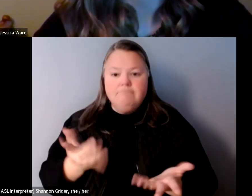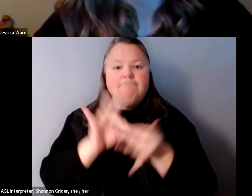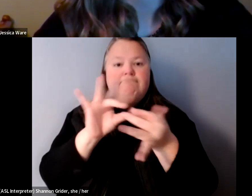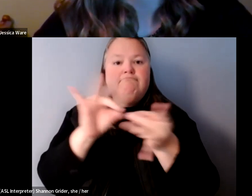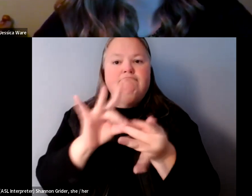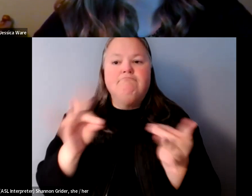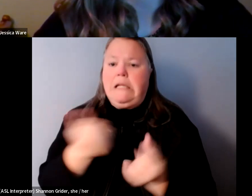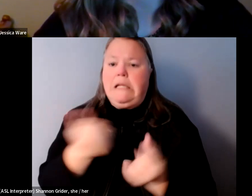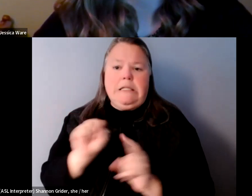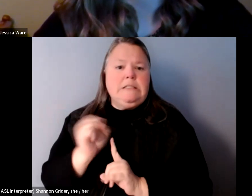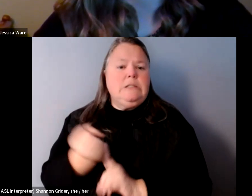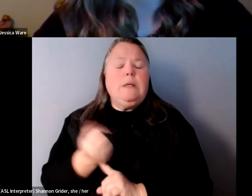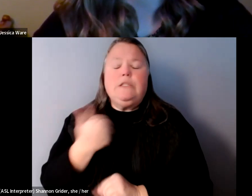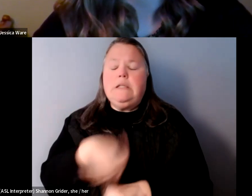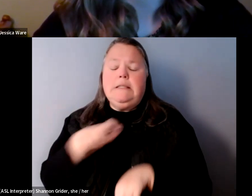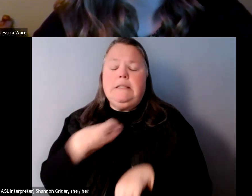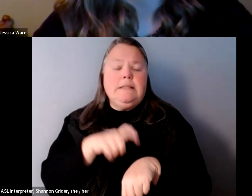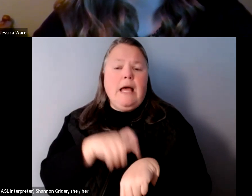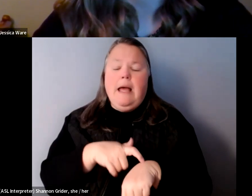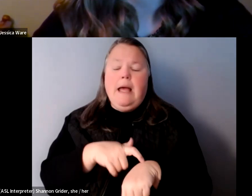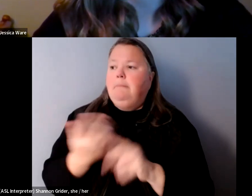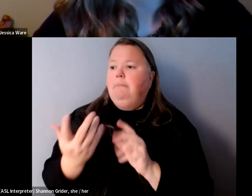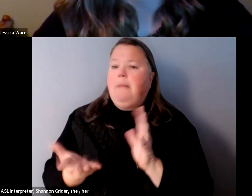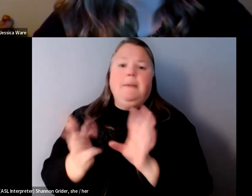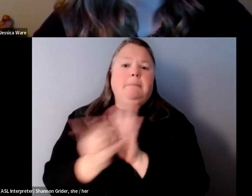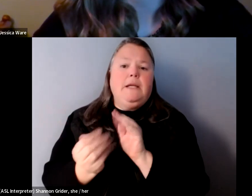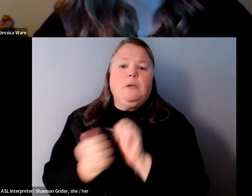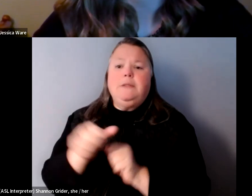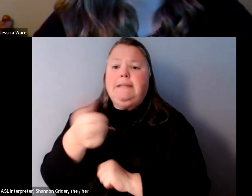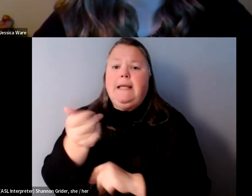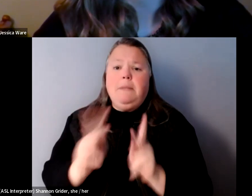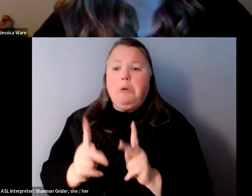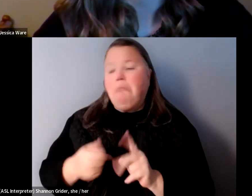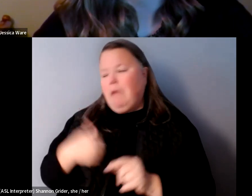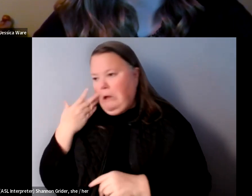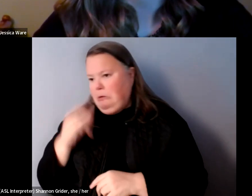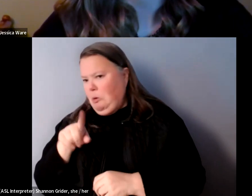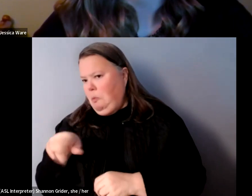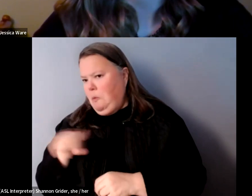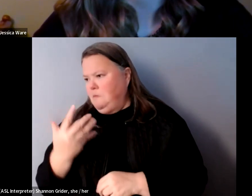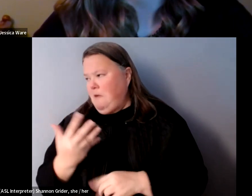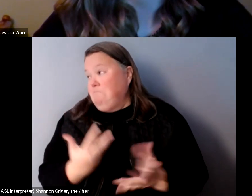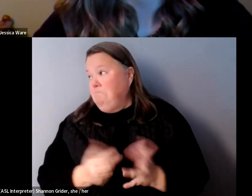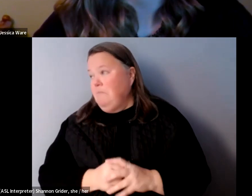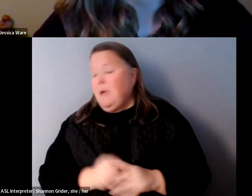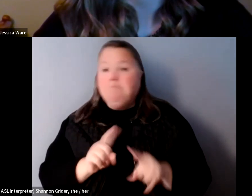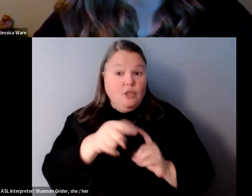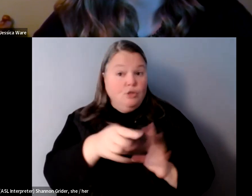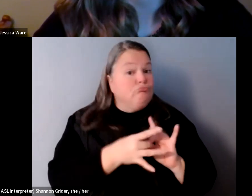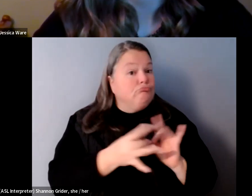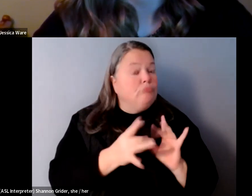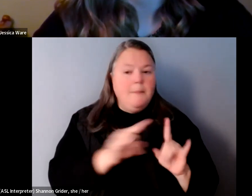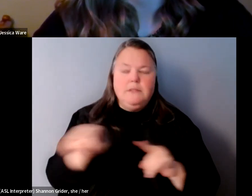any scenario, you may be in a meeting with 10 people and you may not know 5 of them. And if you start talking about it, then all of a sudden, you know, that open